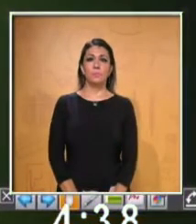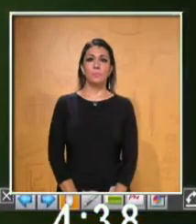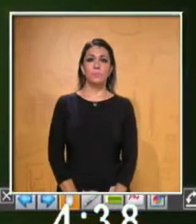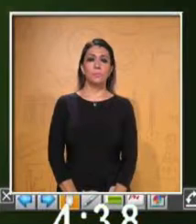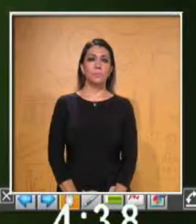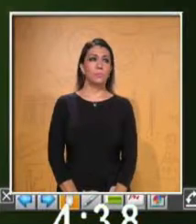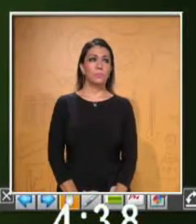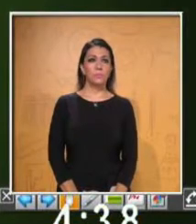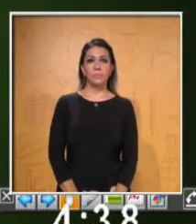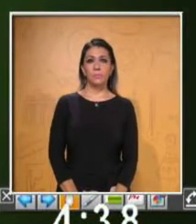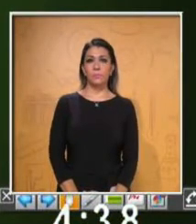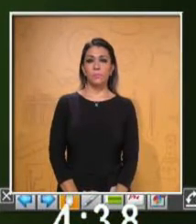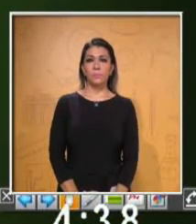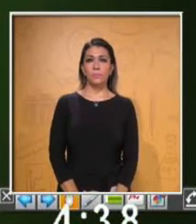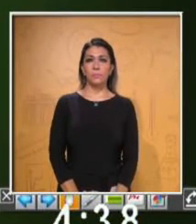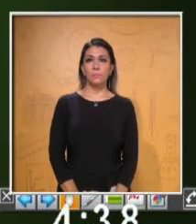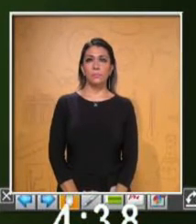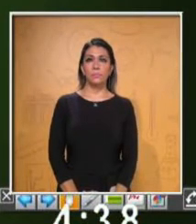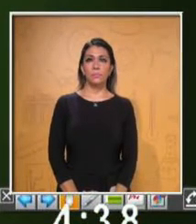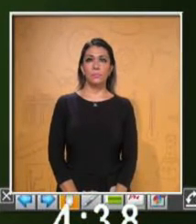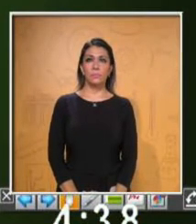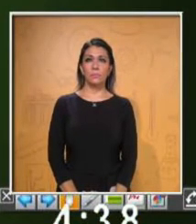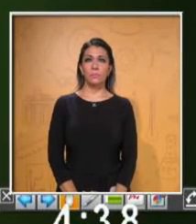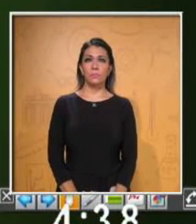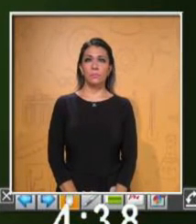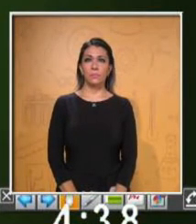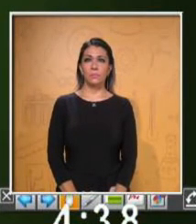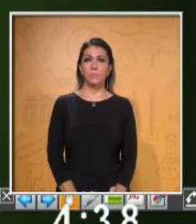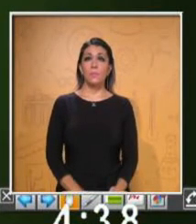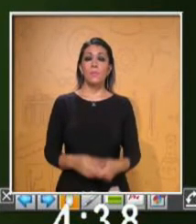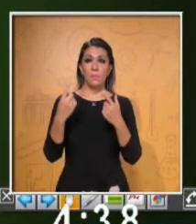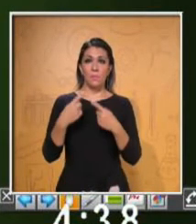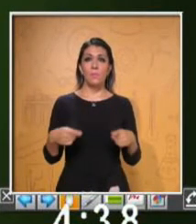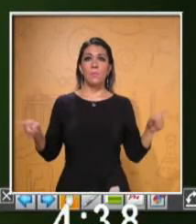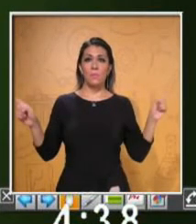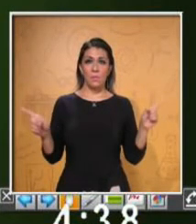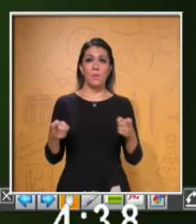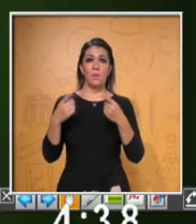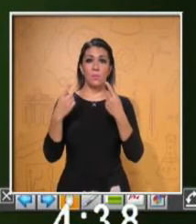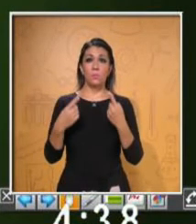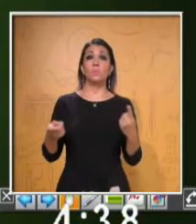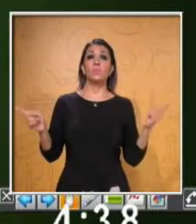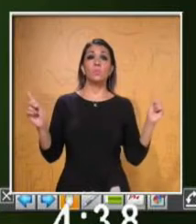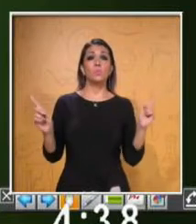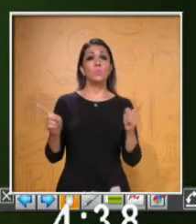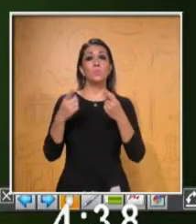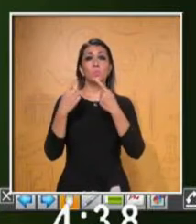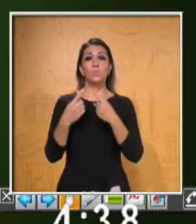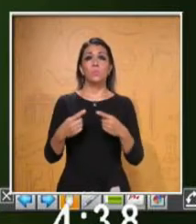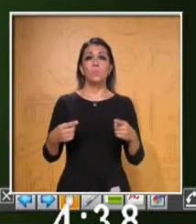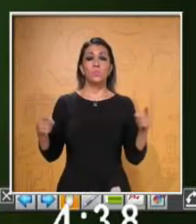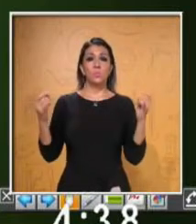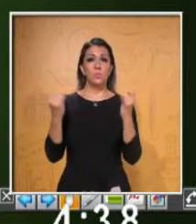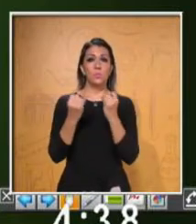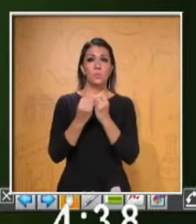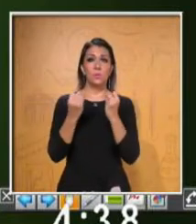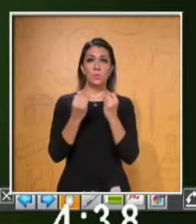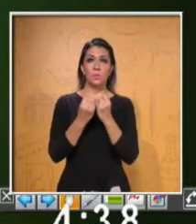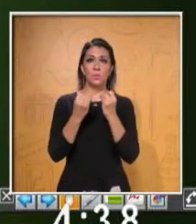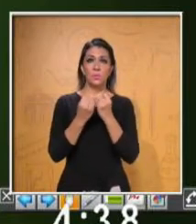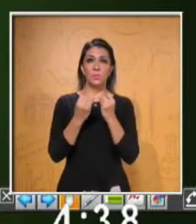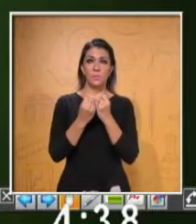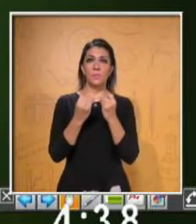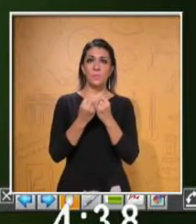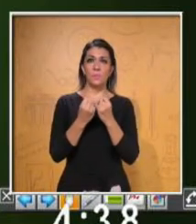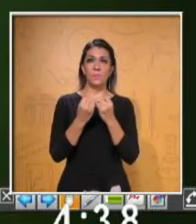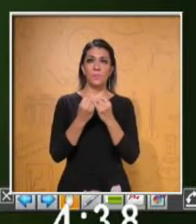Music and language. Music and language have a lot in common. In fact, some people say that music is a language as it conveys information